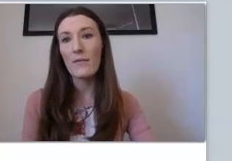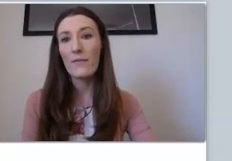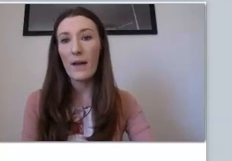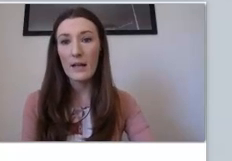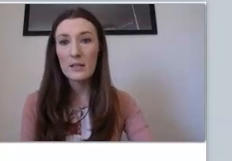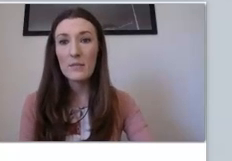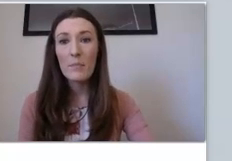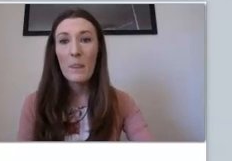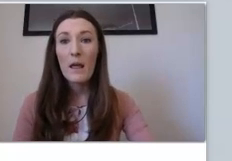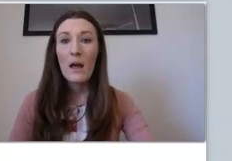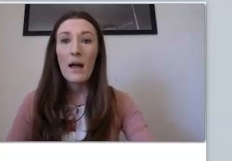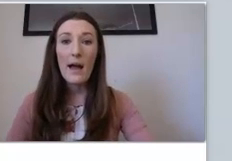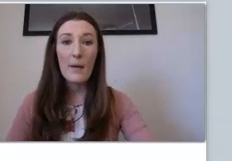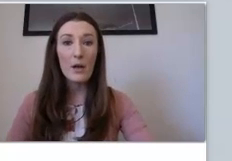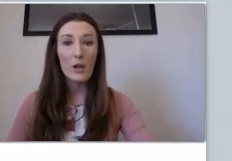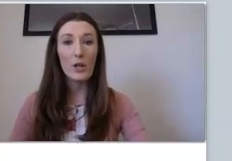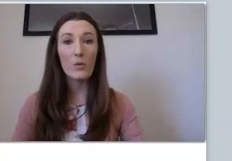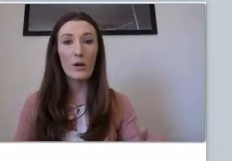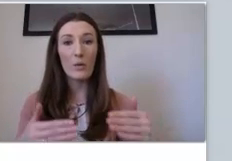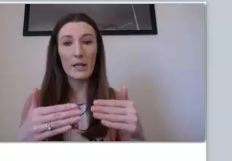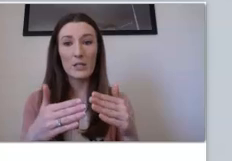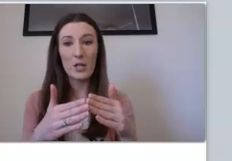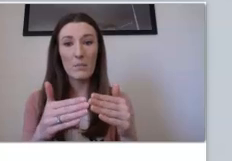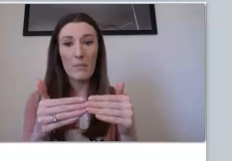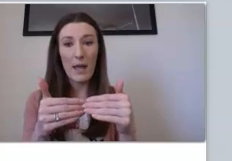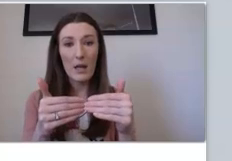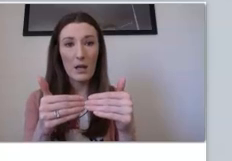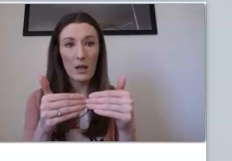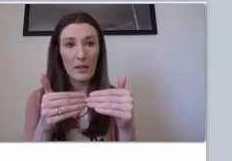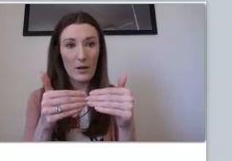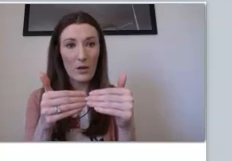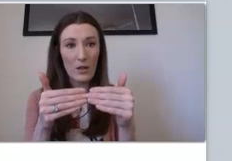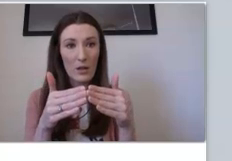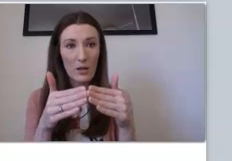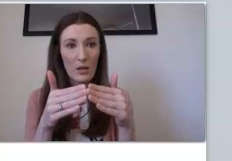get it fixed, you are going to make